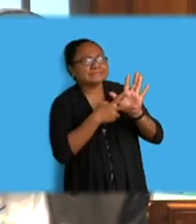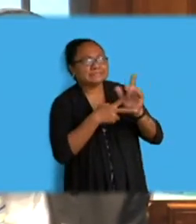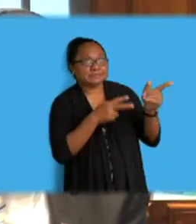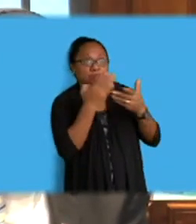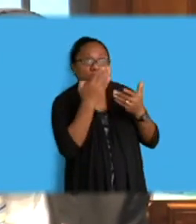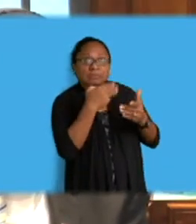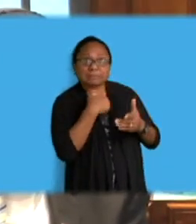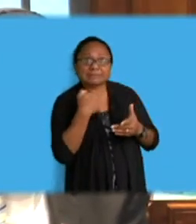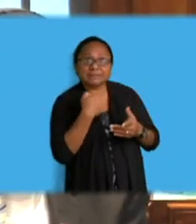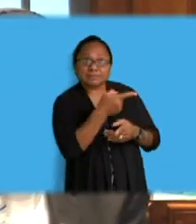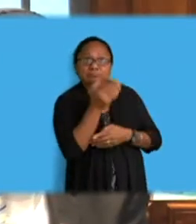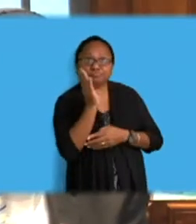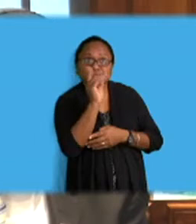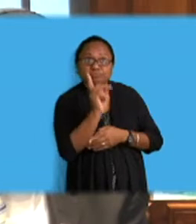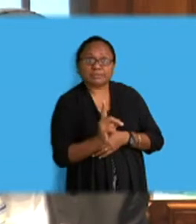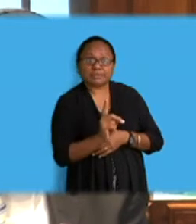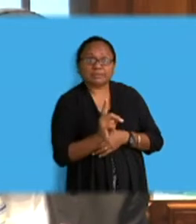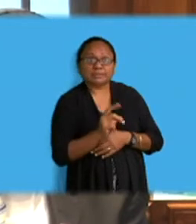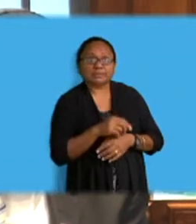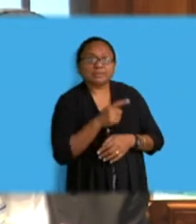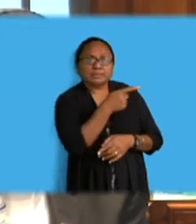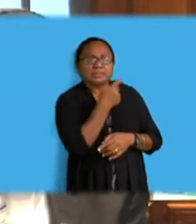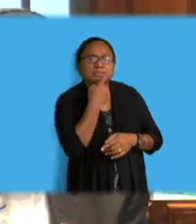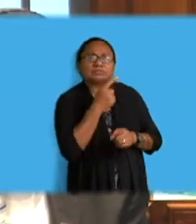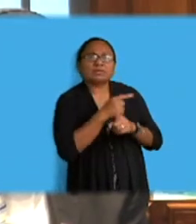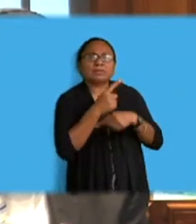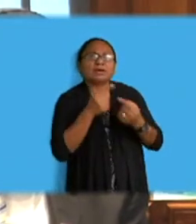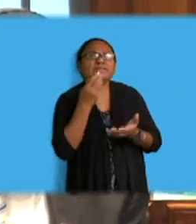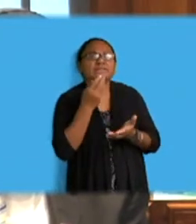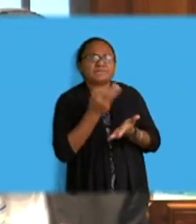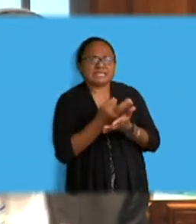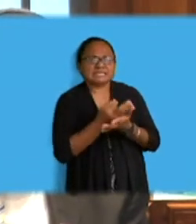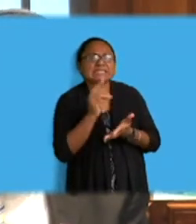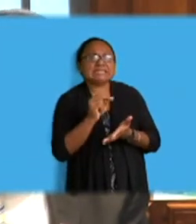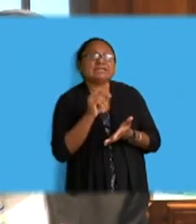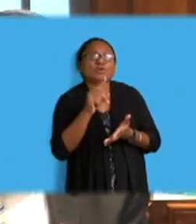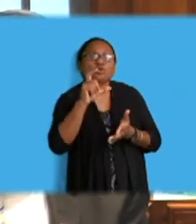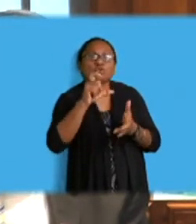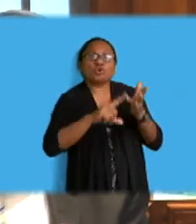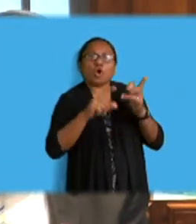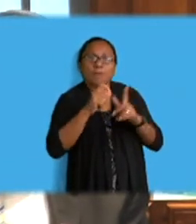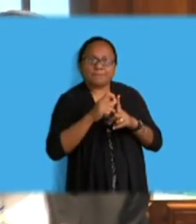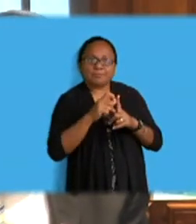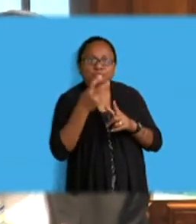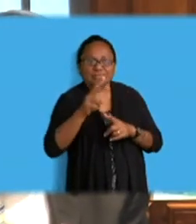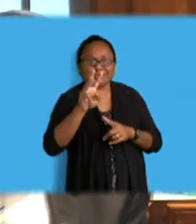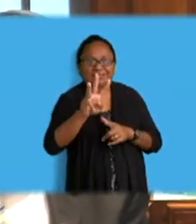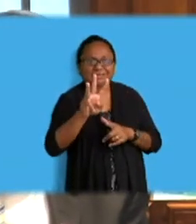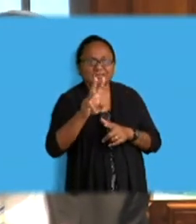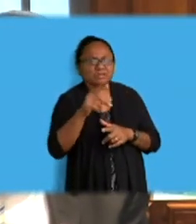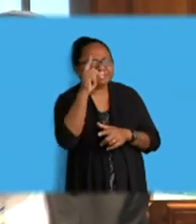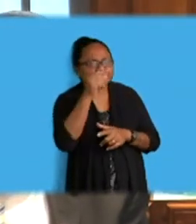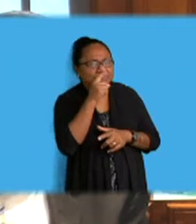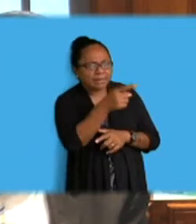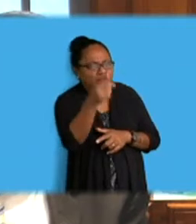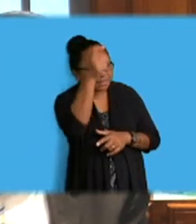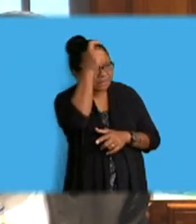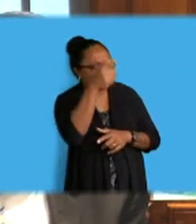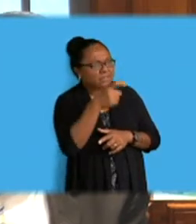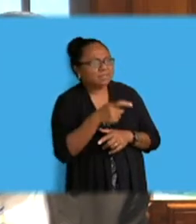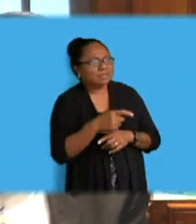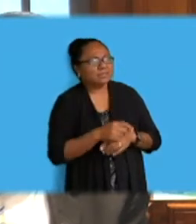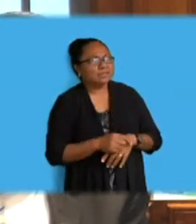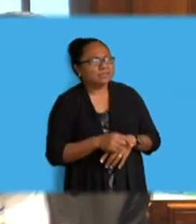Honourable Minister today is the funds needed for the COP23. Fiji and the Fijians wonder who will underwrite